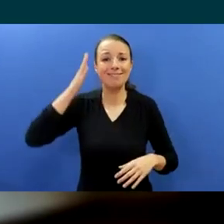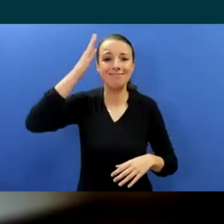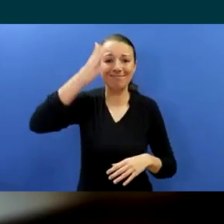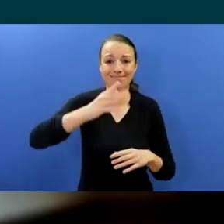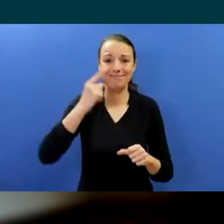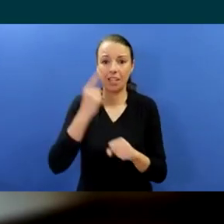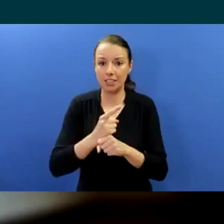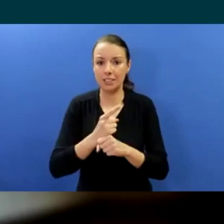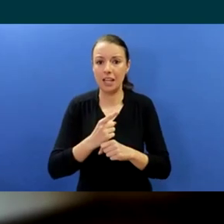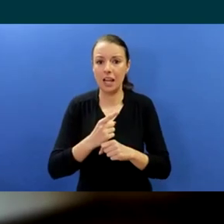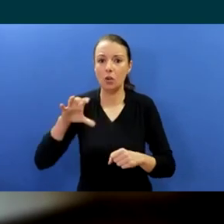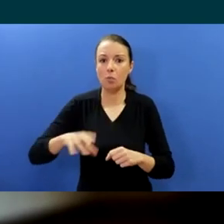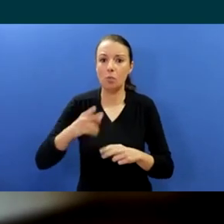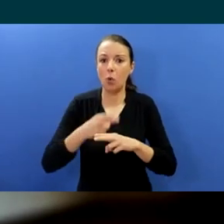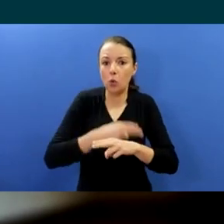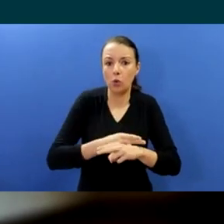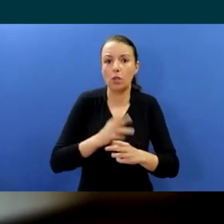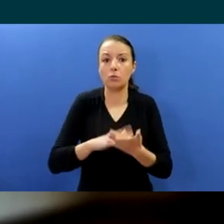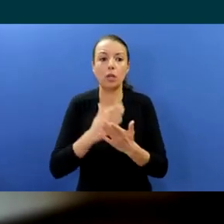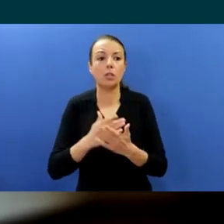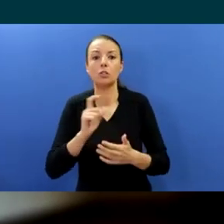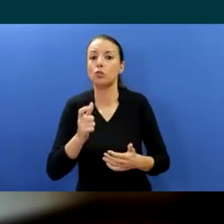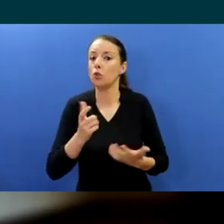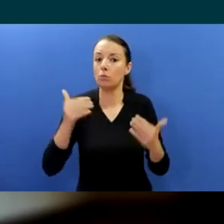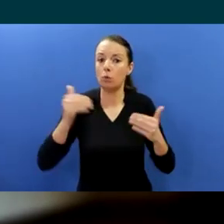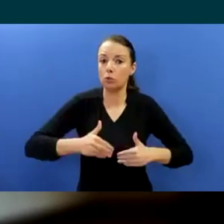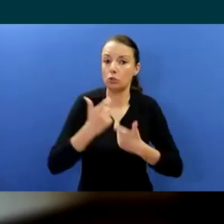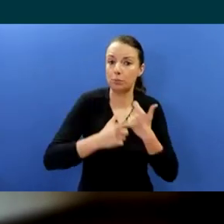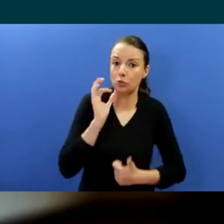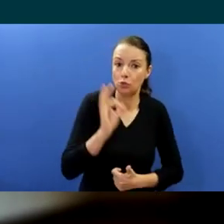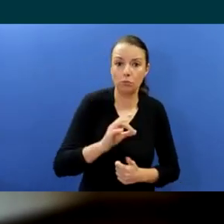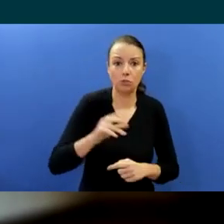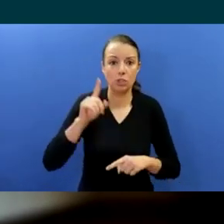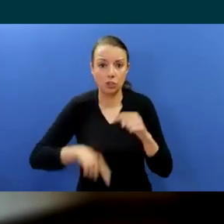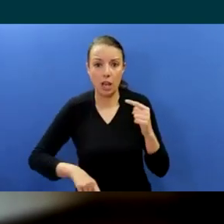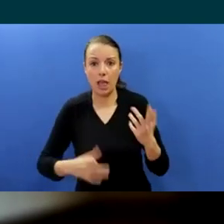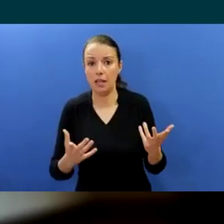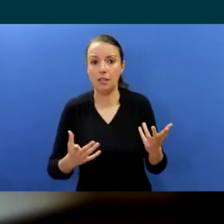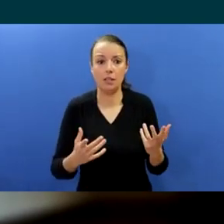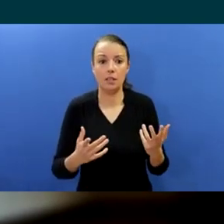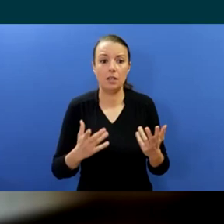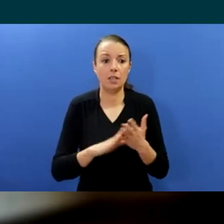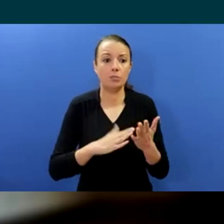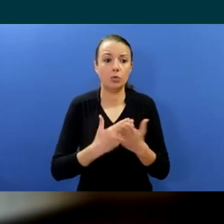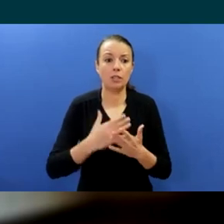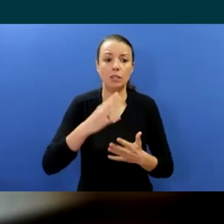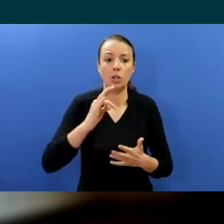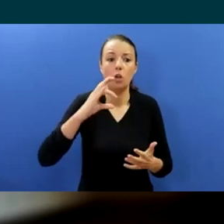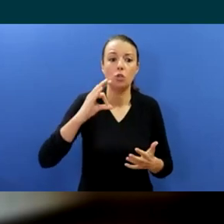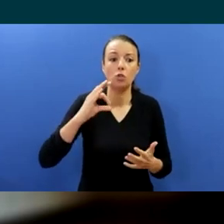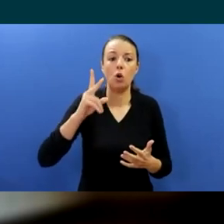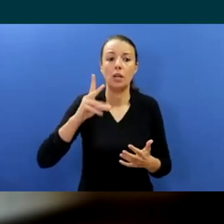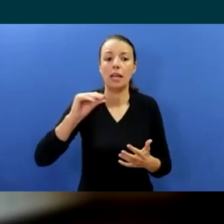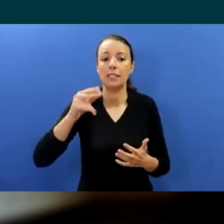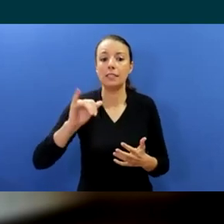can be tokenism, which means basically to symbolically include